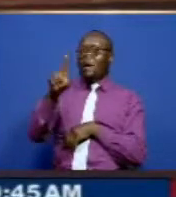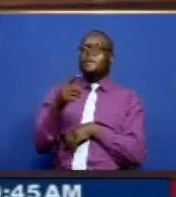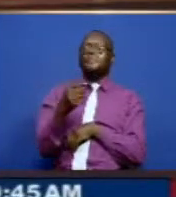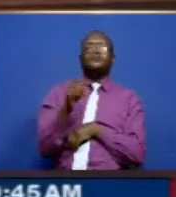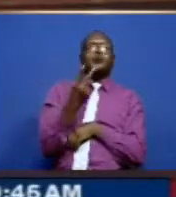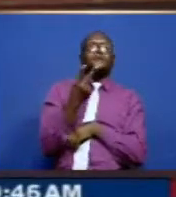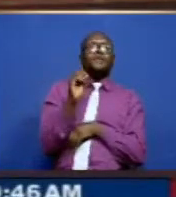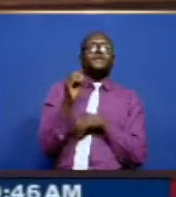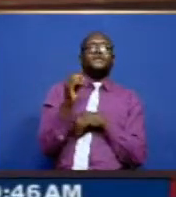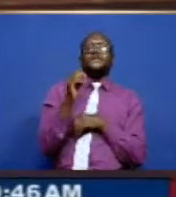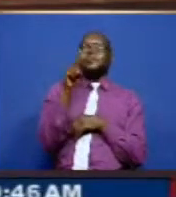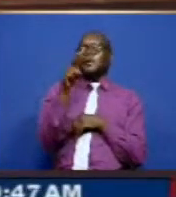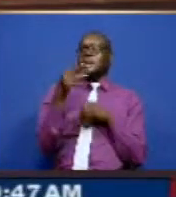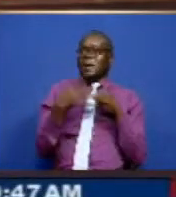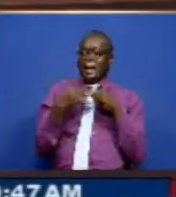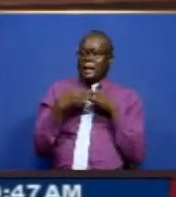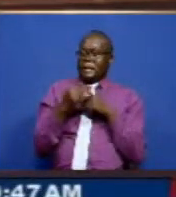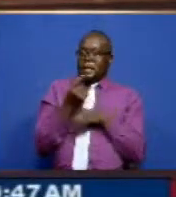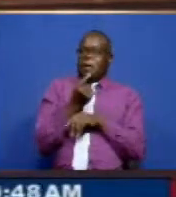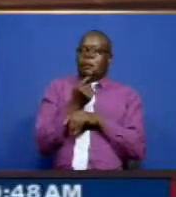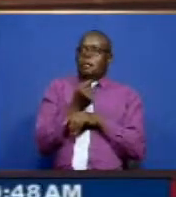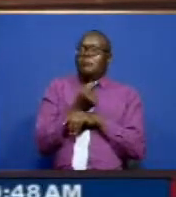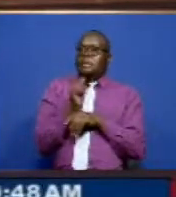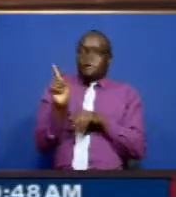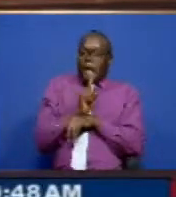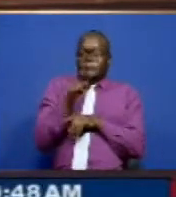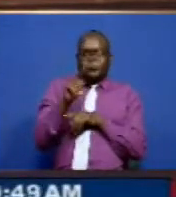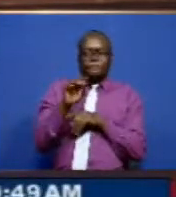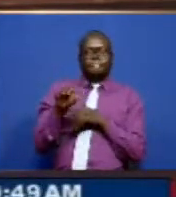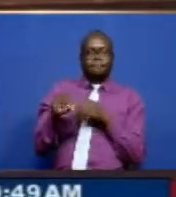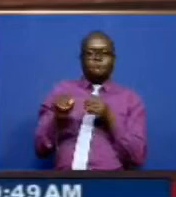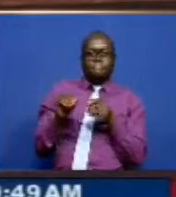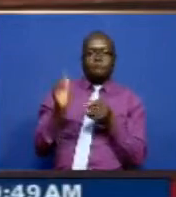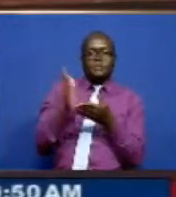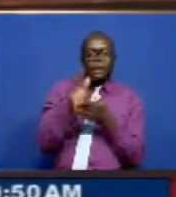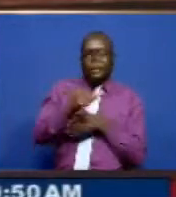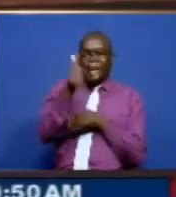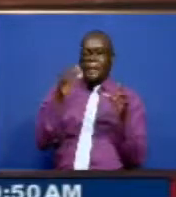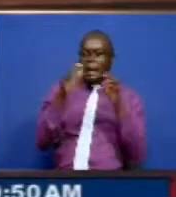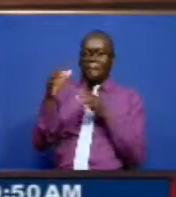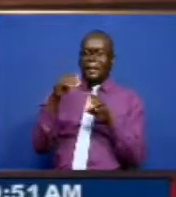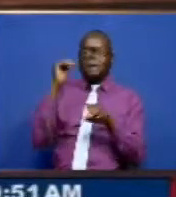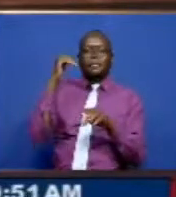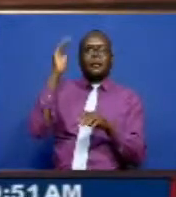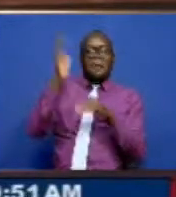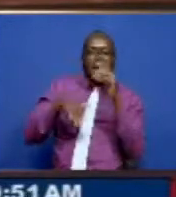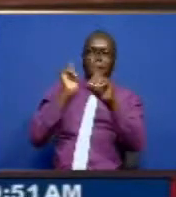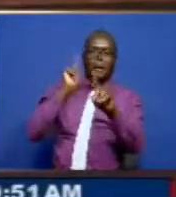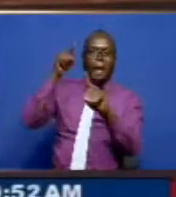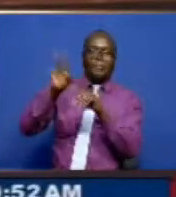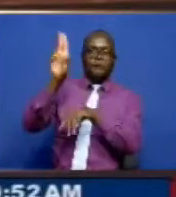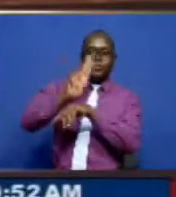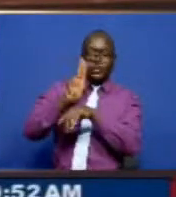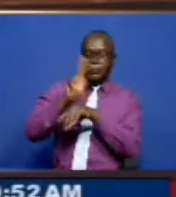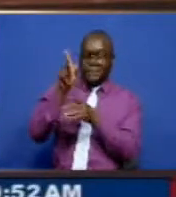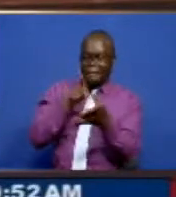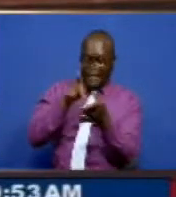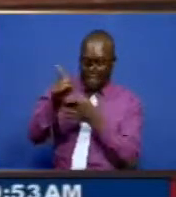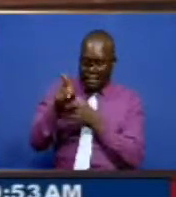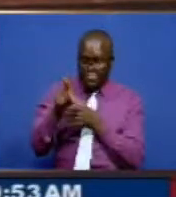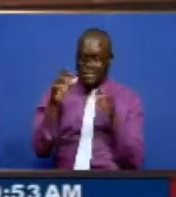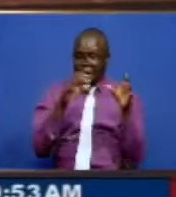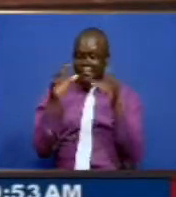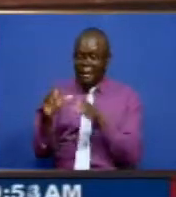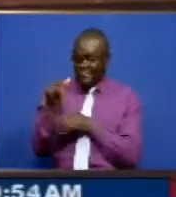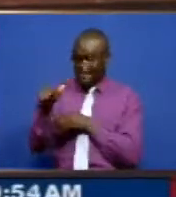51,436,101.28 was divided to other companies other than intended payees. The paid